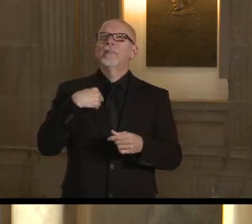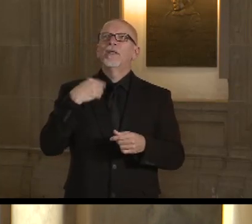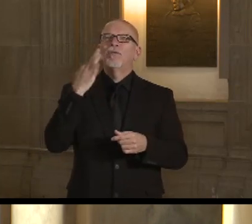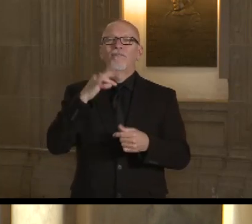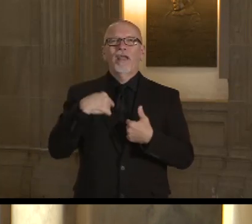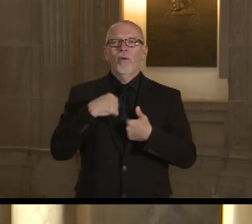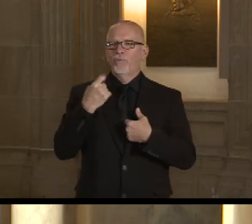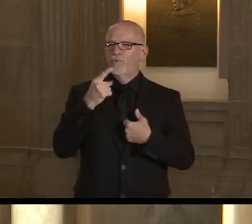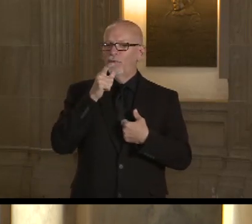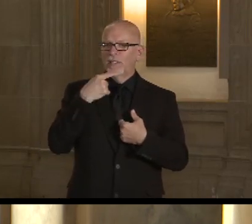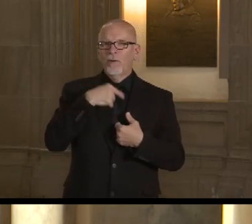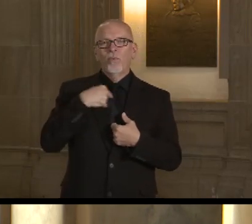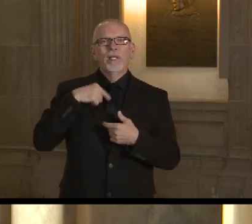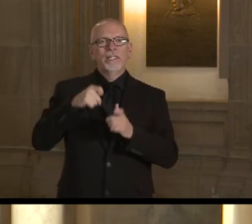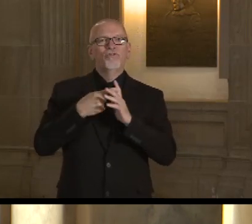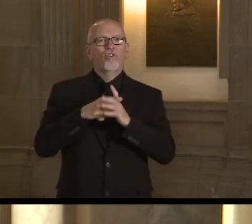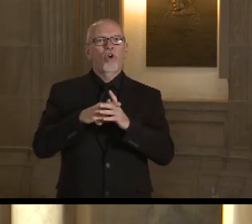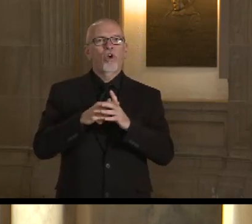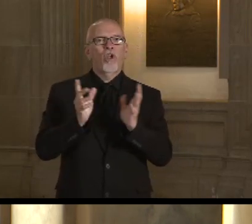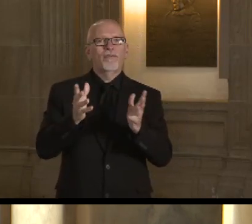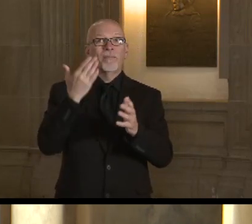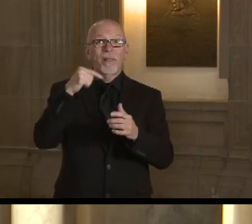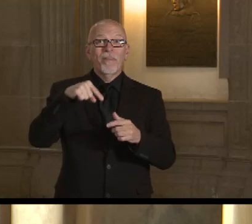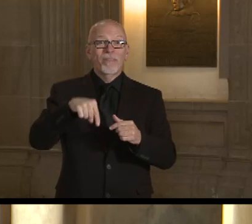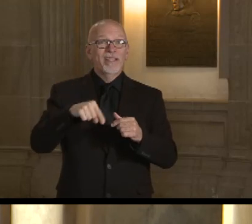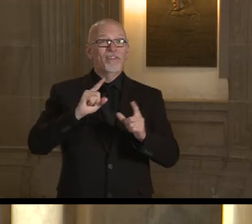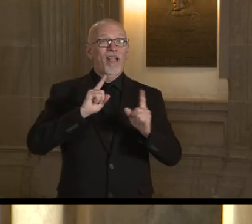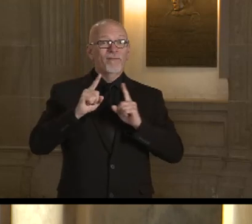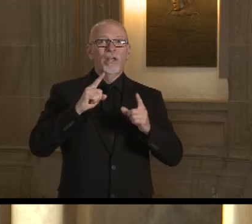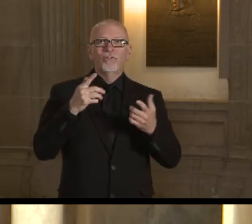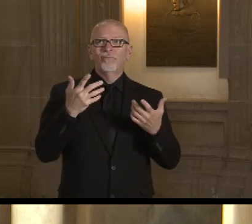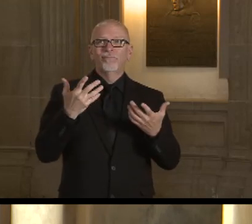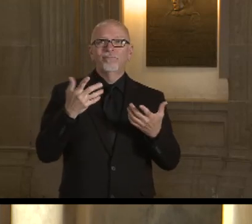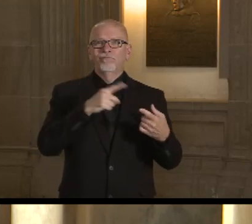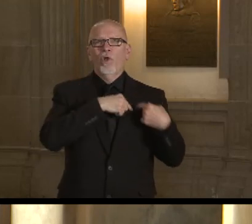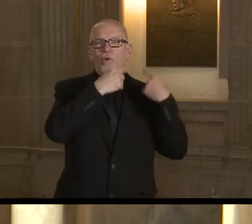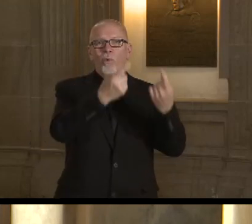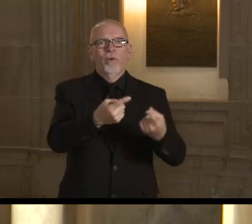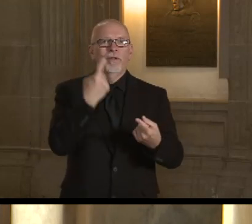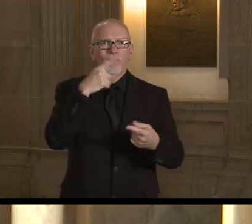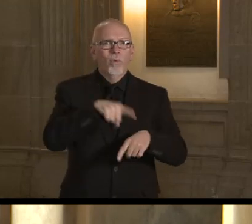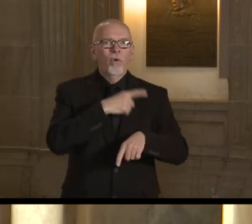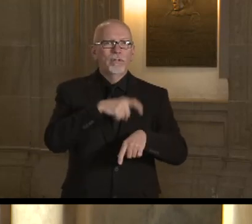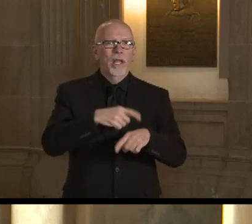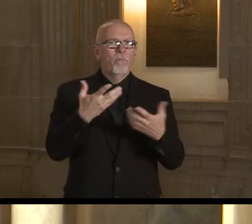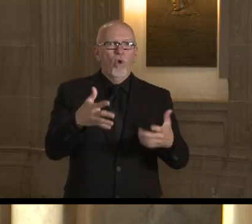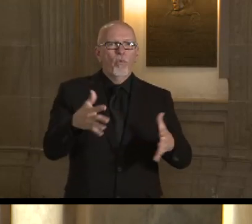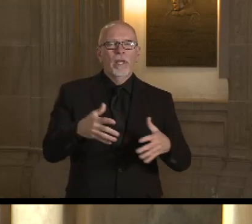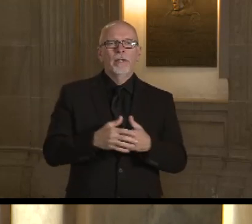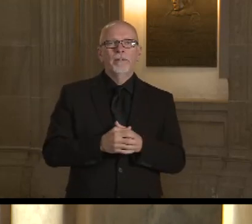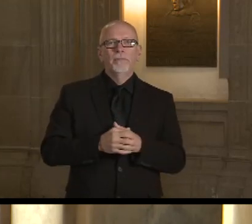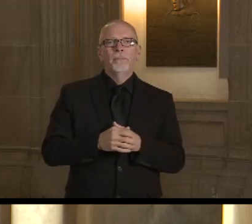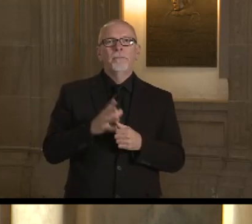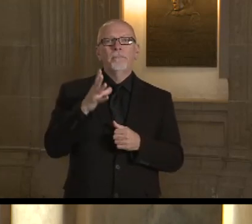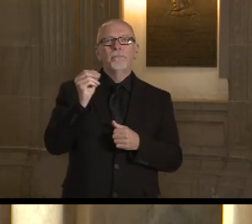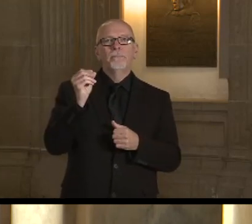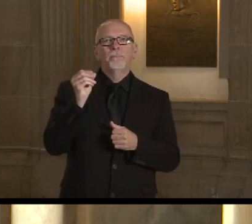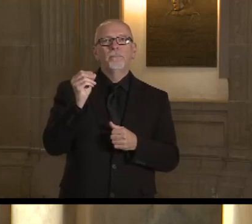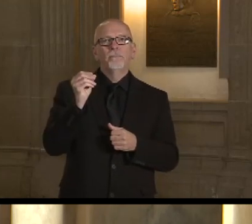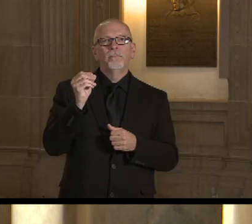I was the one that said we need to start these conversations, because these conversations have been ongoing for some time.